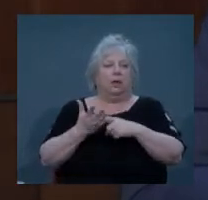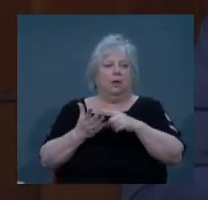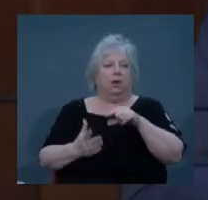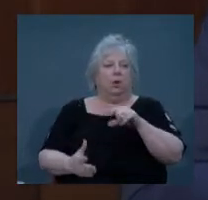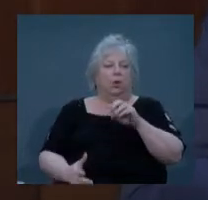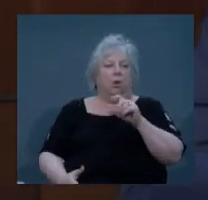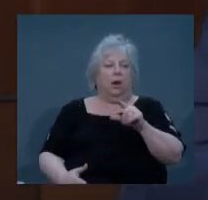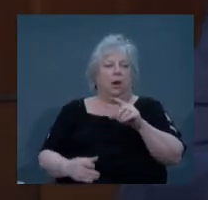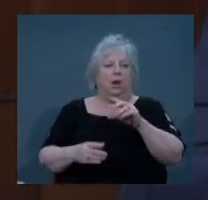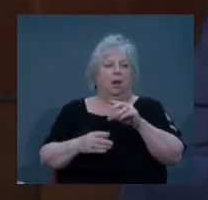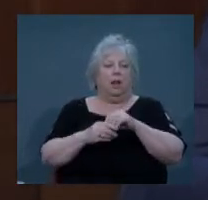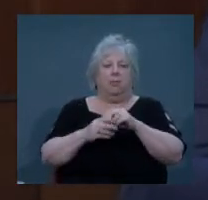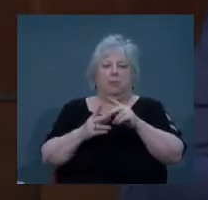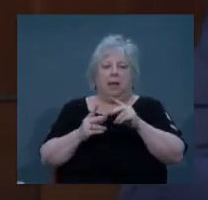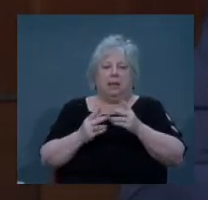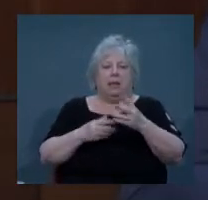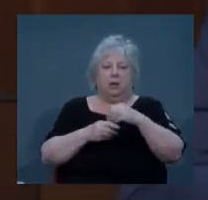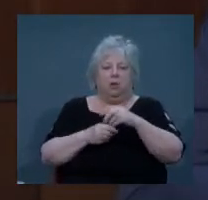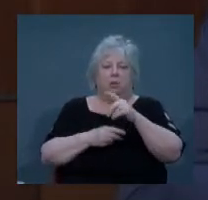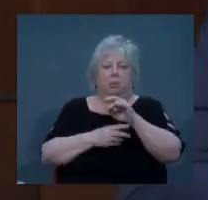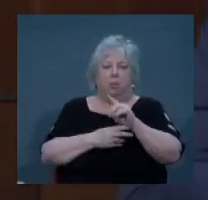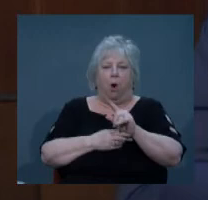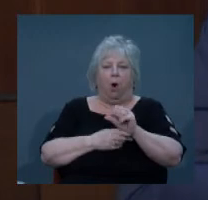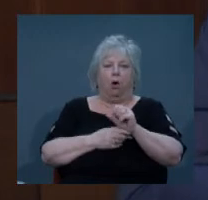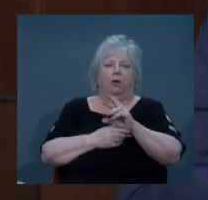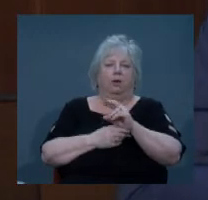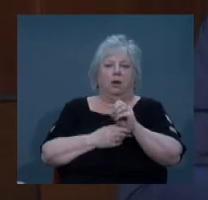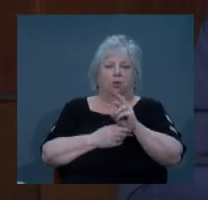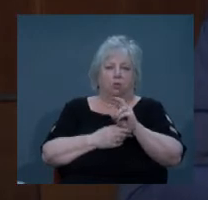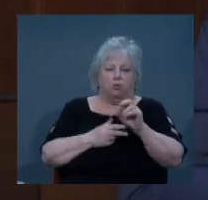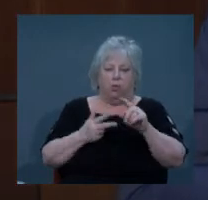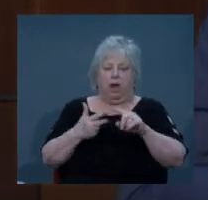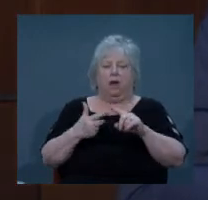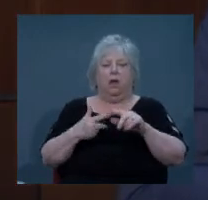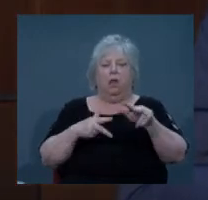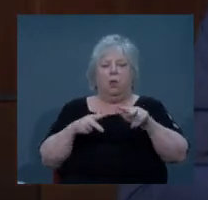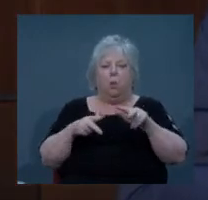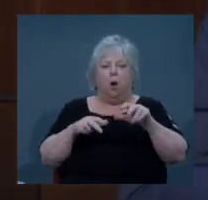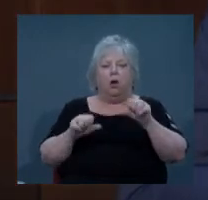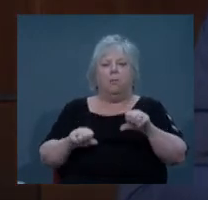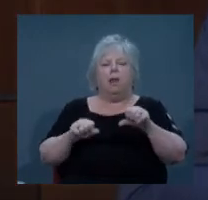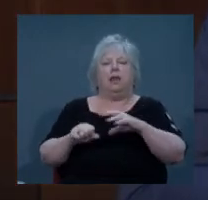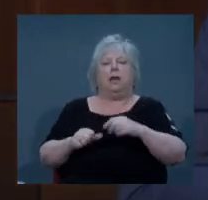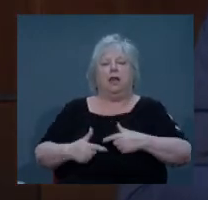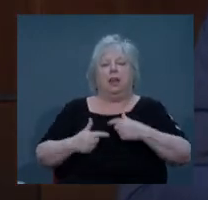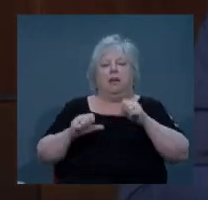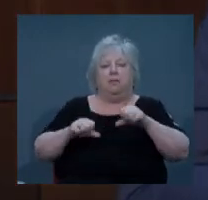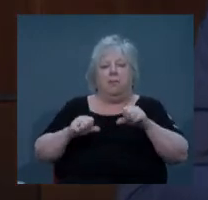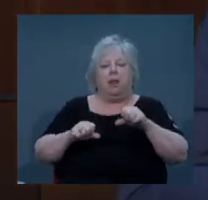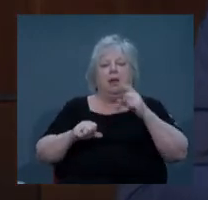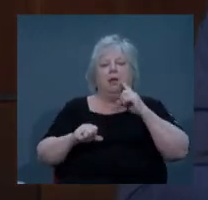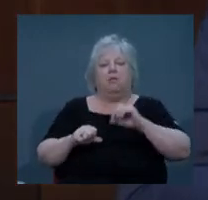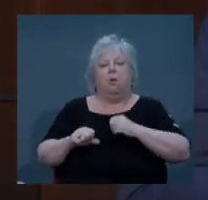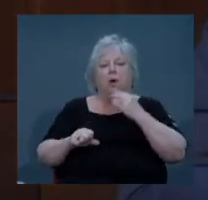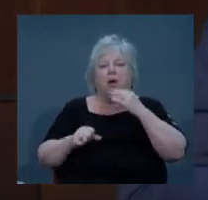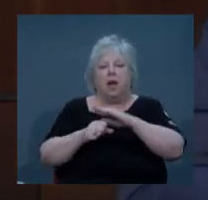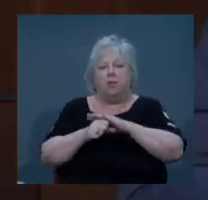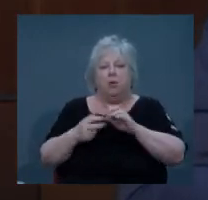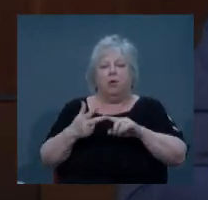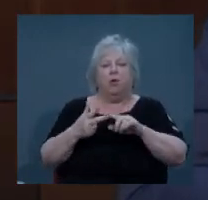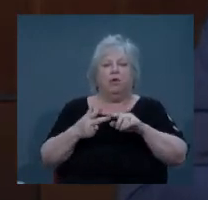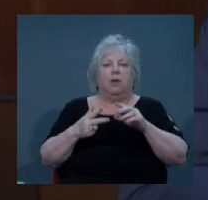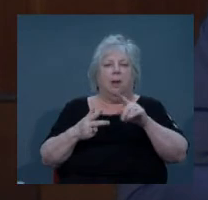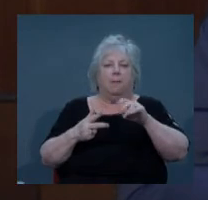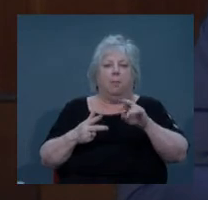of life in place. That includes parks and recreation. That includes the walkability and livability of our neighborhoods, That's what our parks and